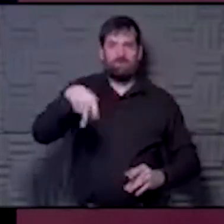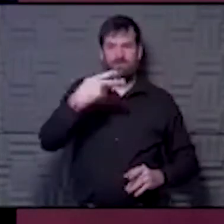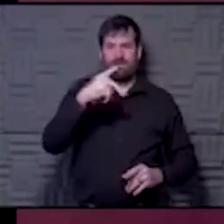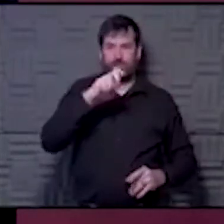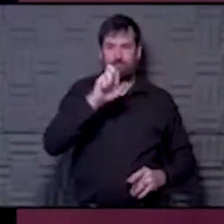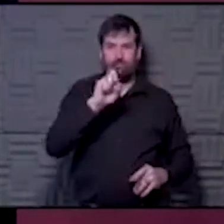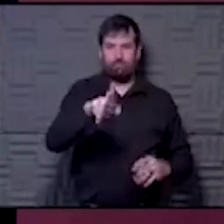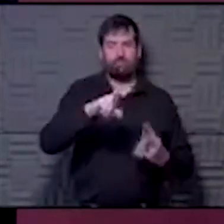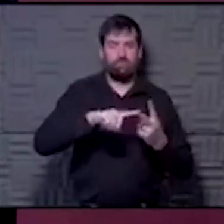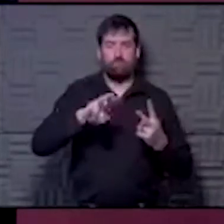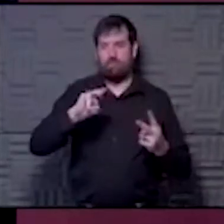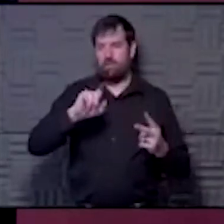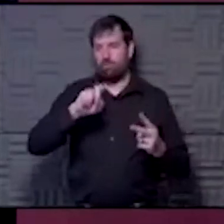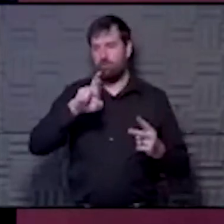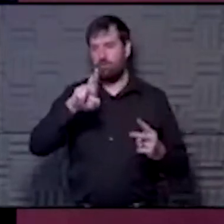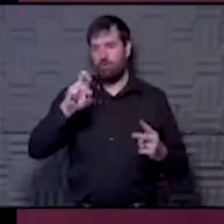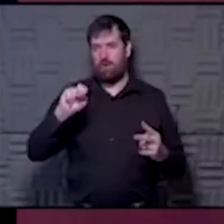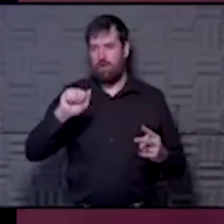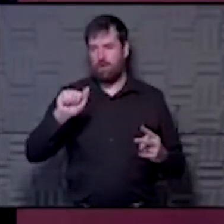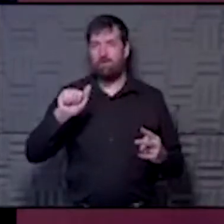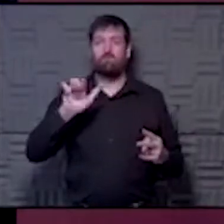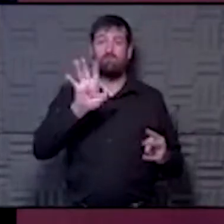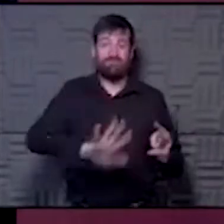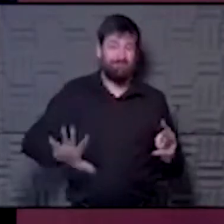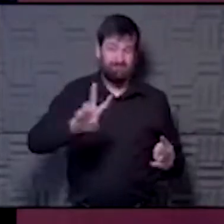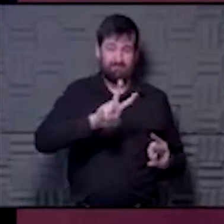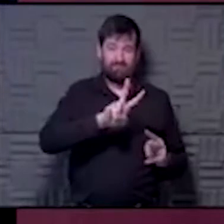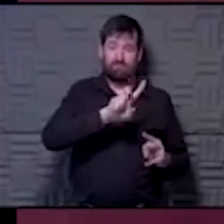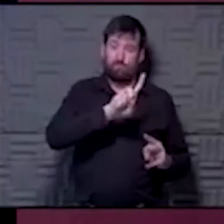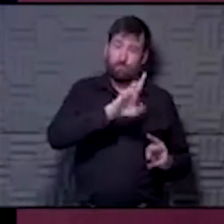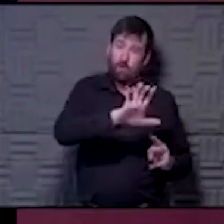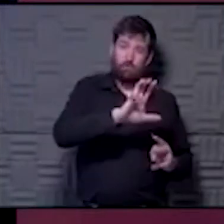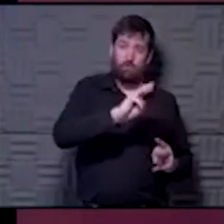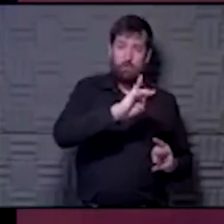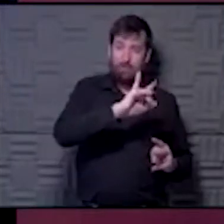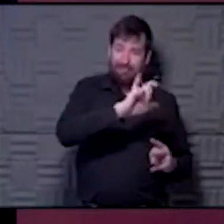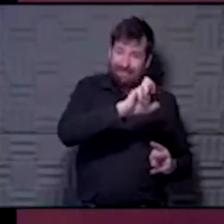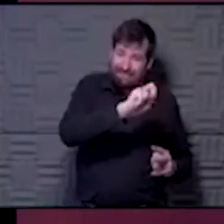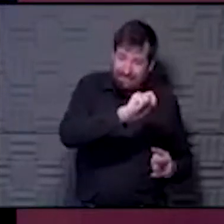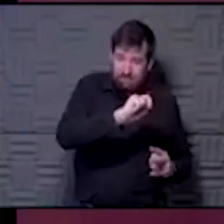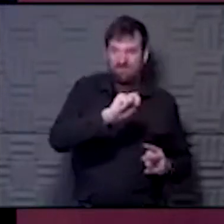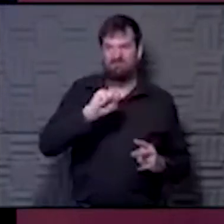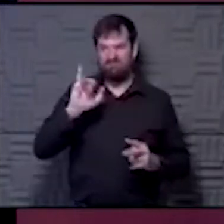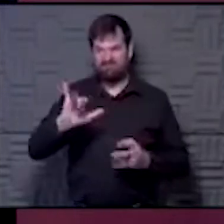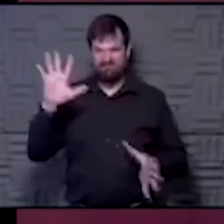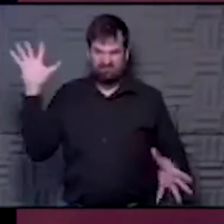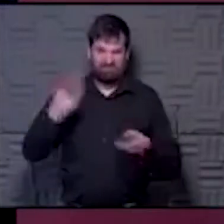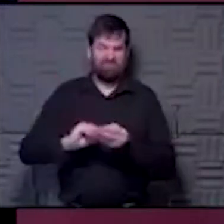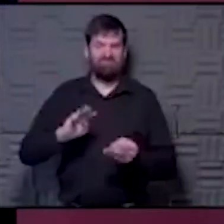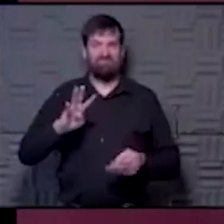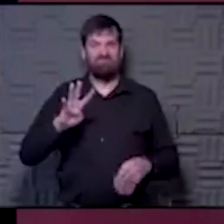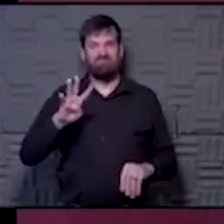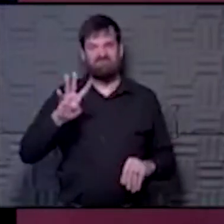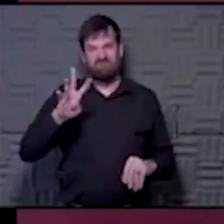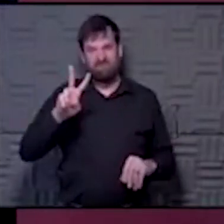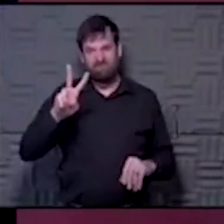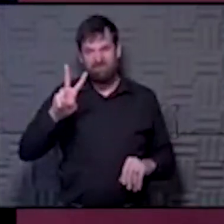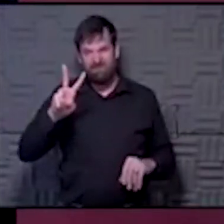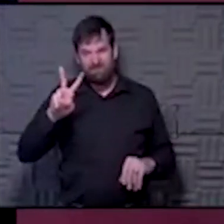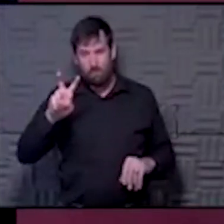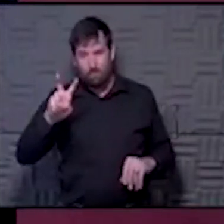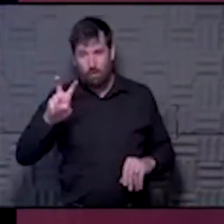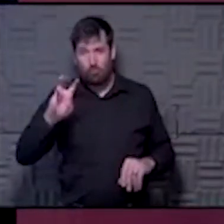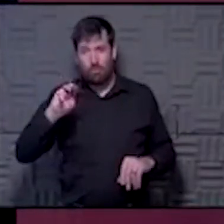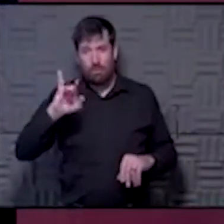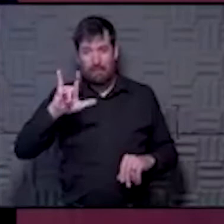100 million doses, which is altogether about 400 million doses between now and April 1st. Yep. That's a big number. That's 200 million people. So that means